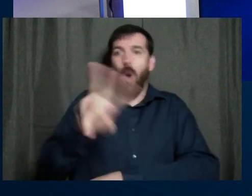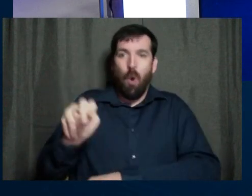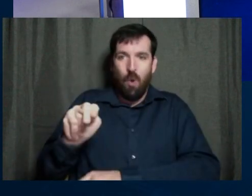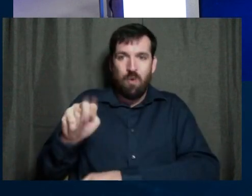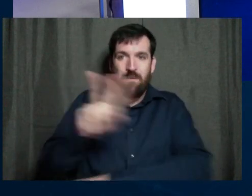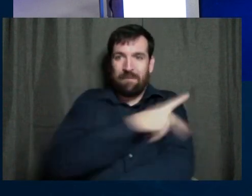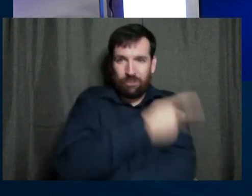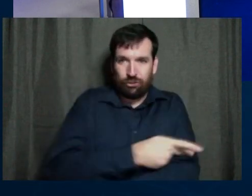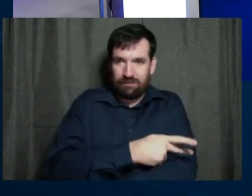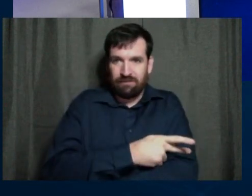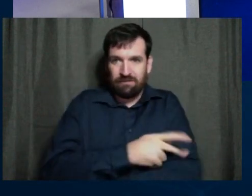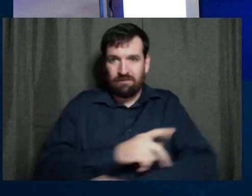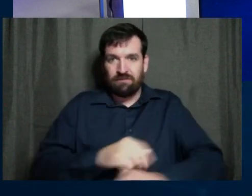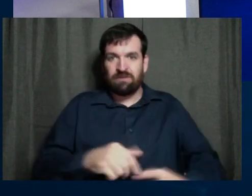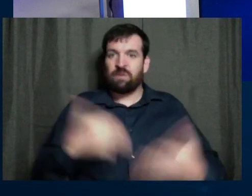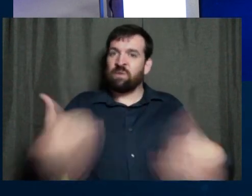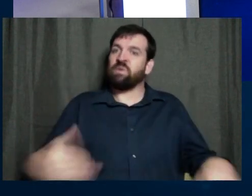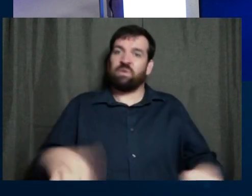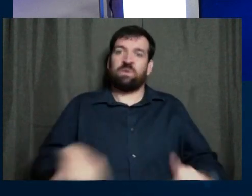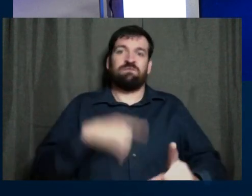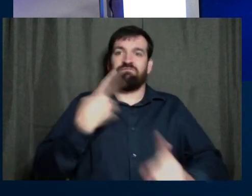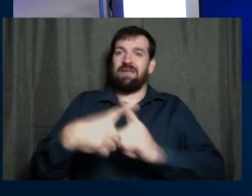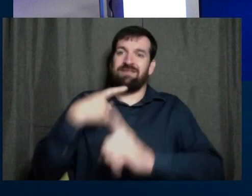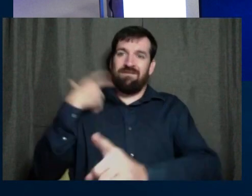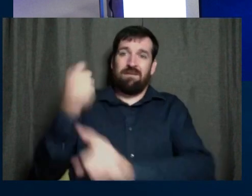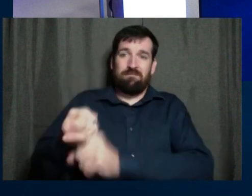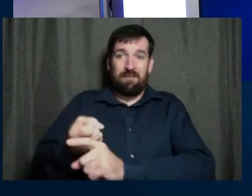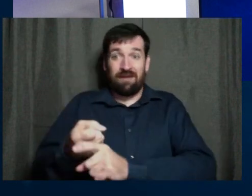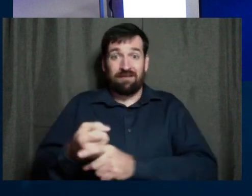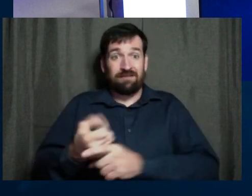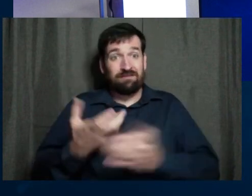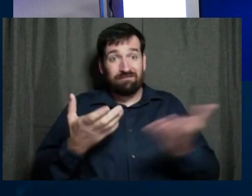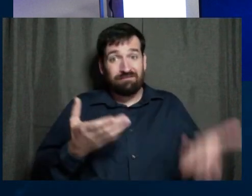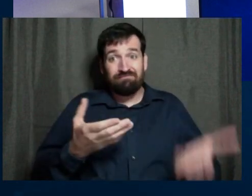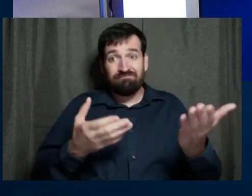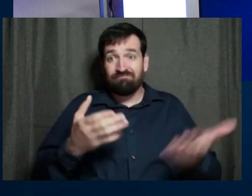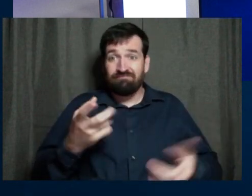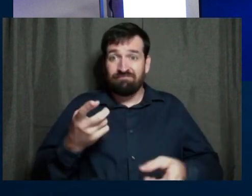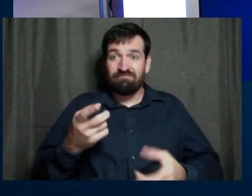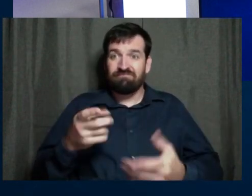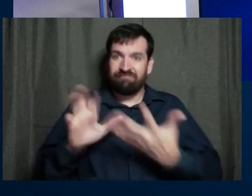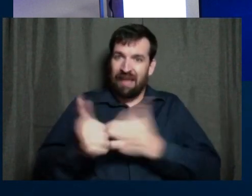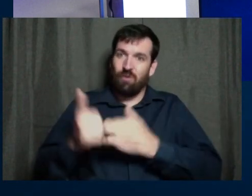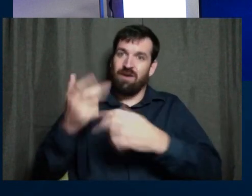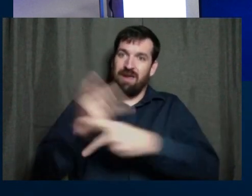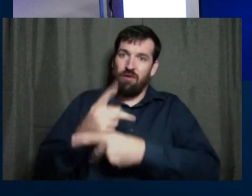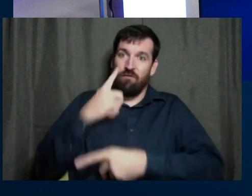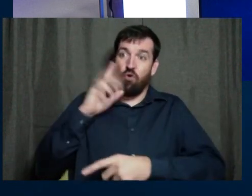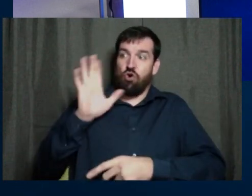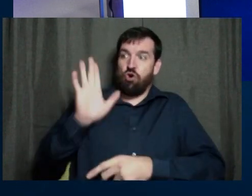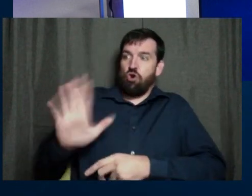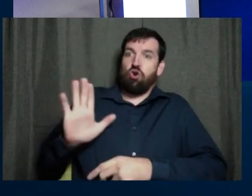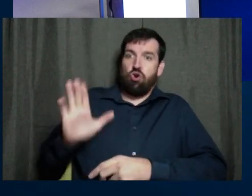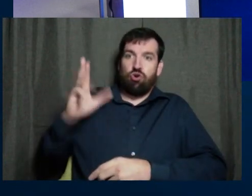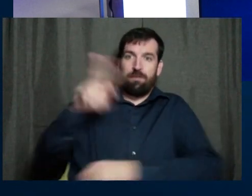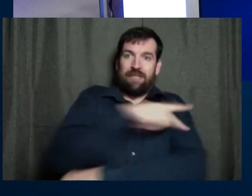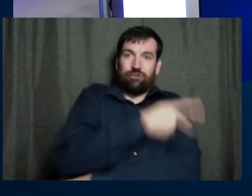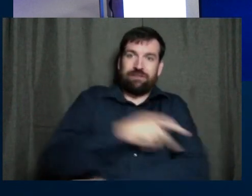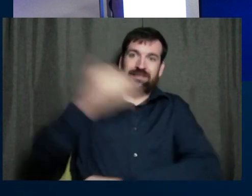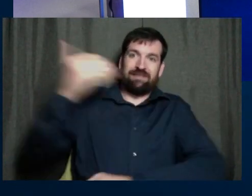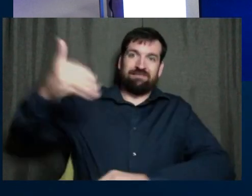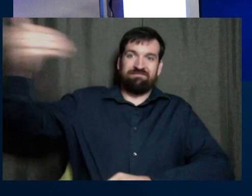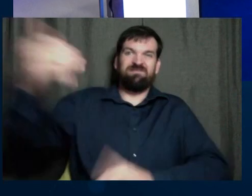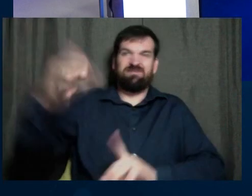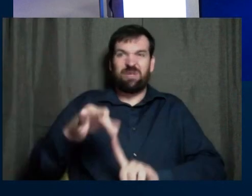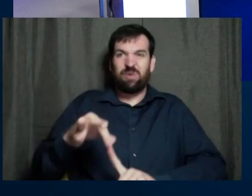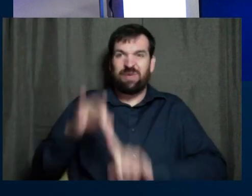that is going to have such a positive impact, right, Doctor, about just the way she's going to be able to care for her patients one day. Such a unique perspective, just